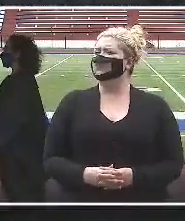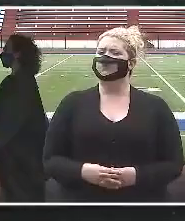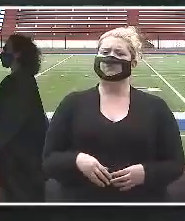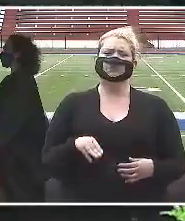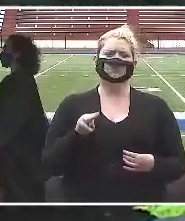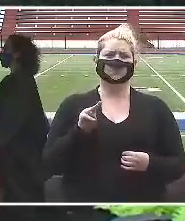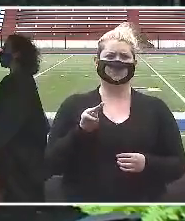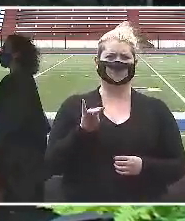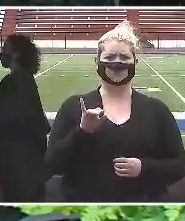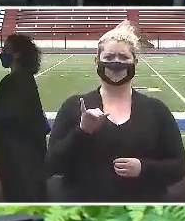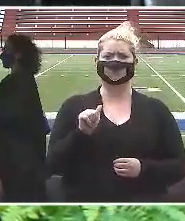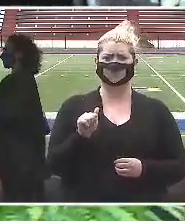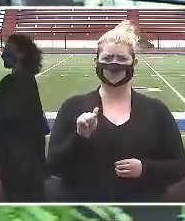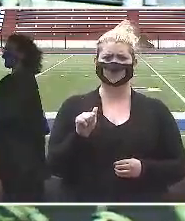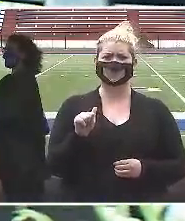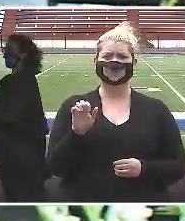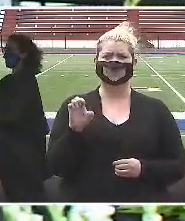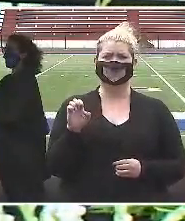Maya Escamilla.